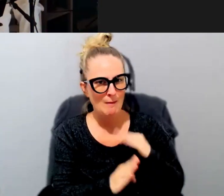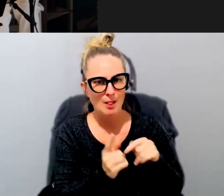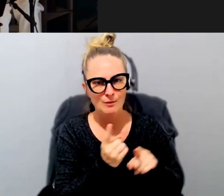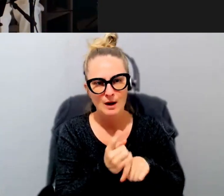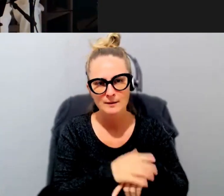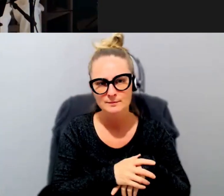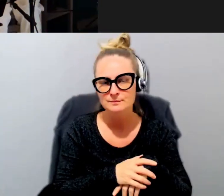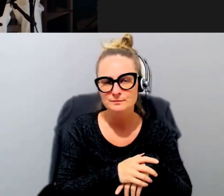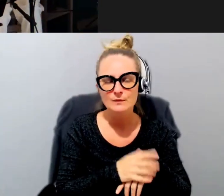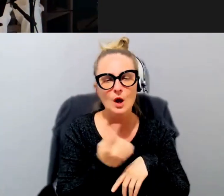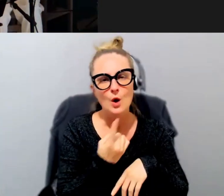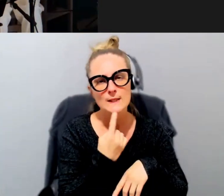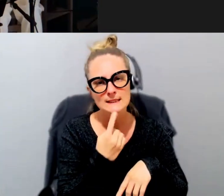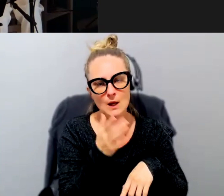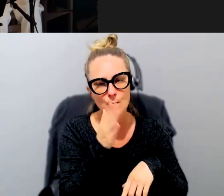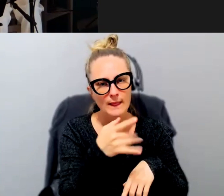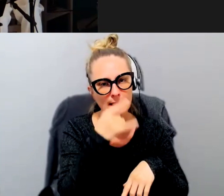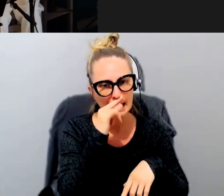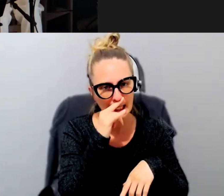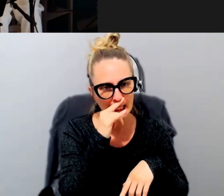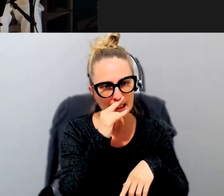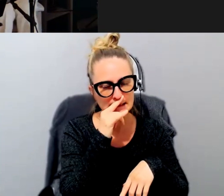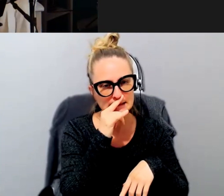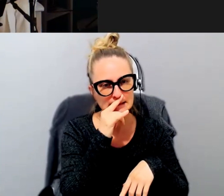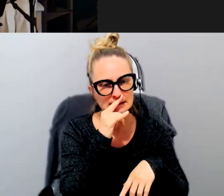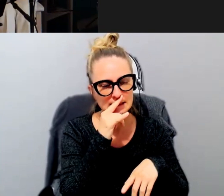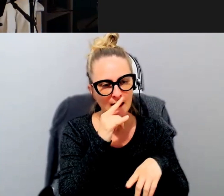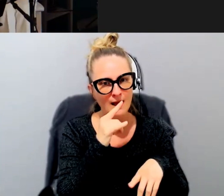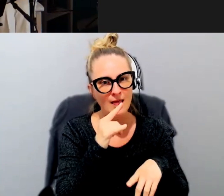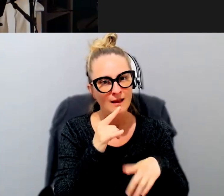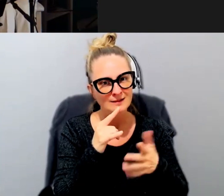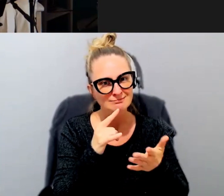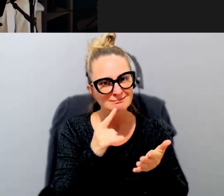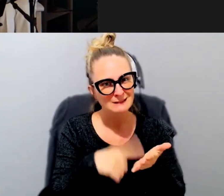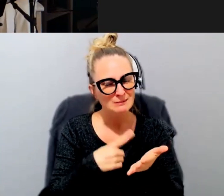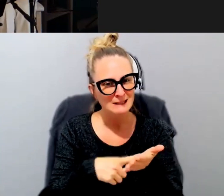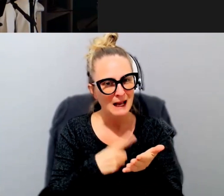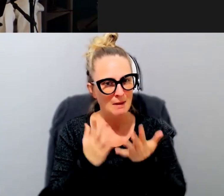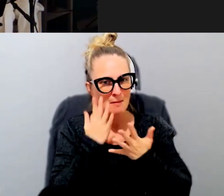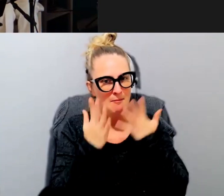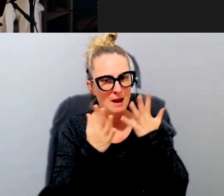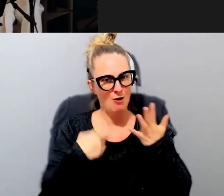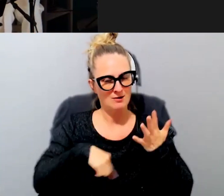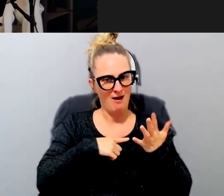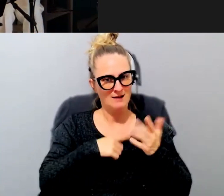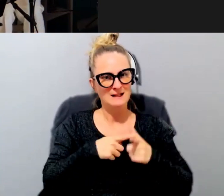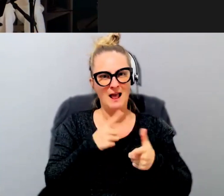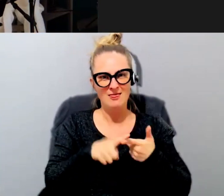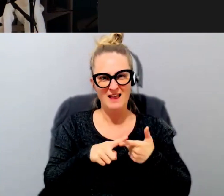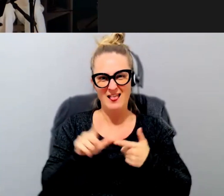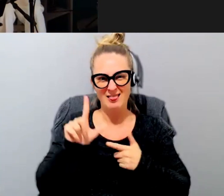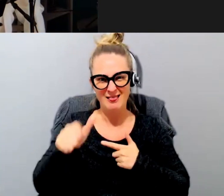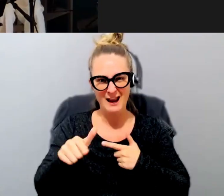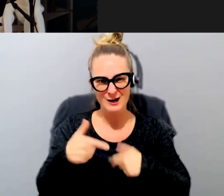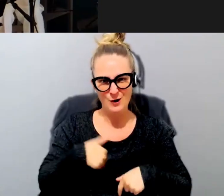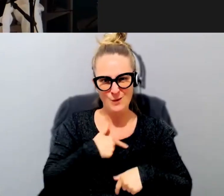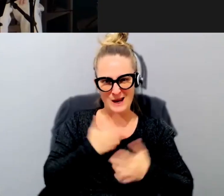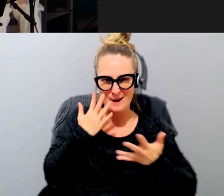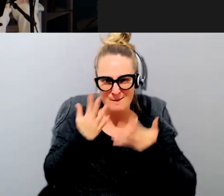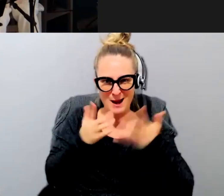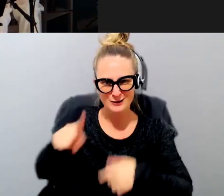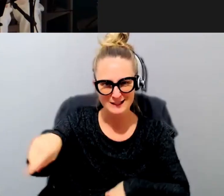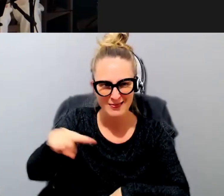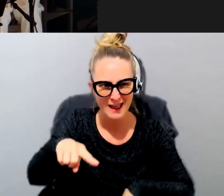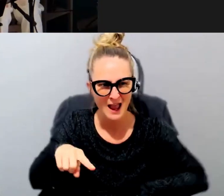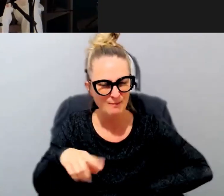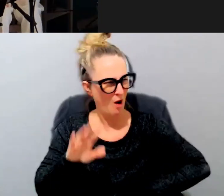with kids, there's a certain time when they embarrass us, and then we get to the point when we can embarrass them. So I don't know if you're there where you are right now. I've been embarrassing